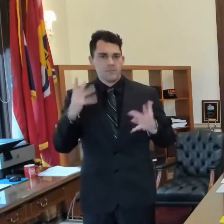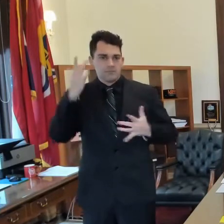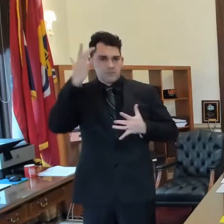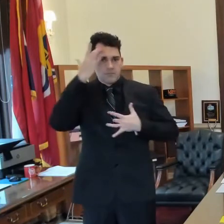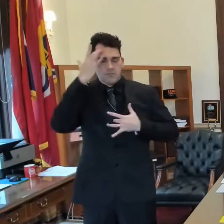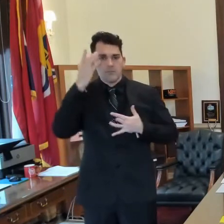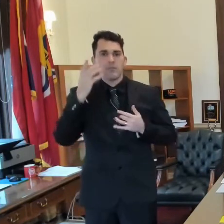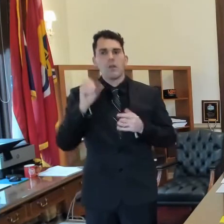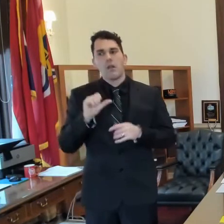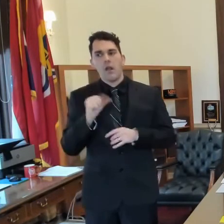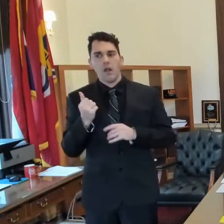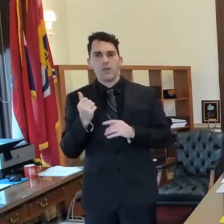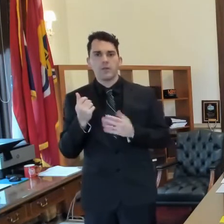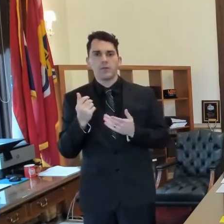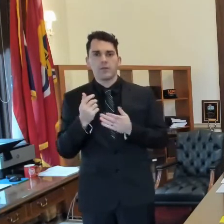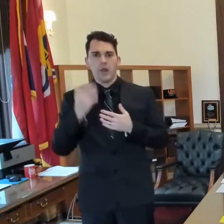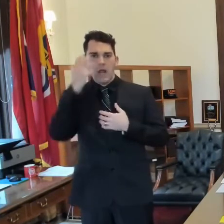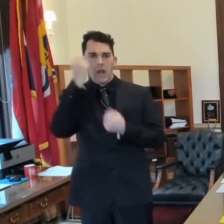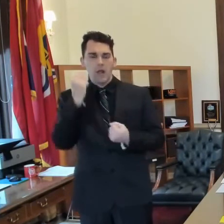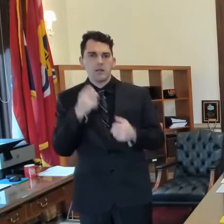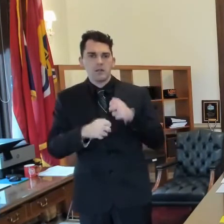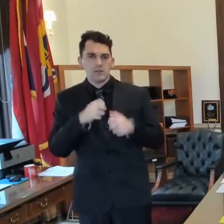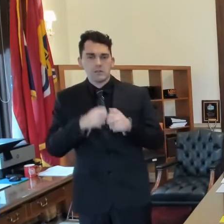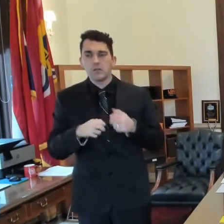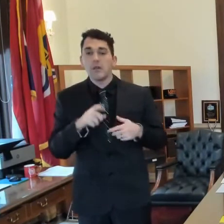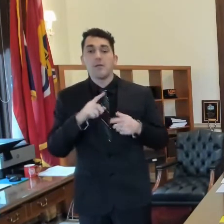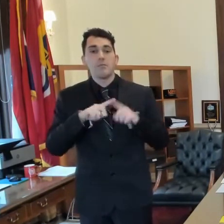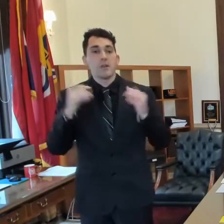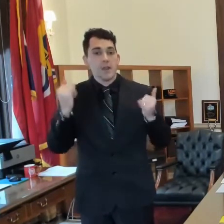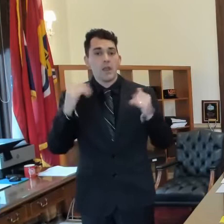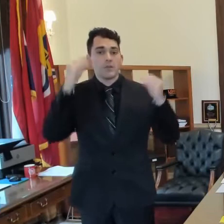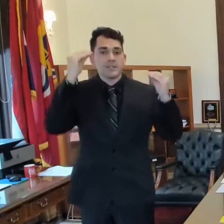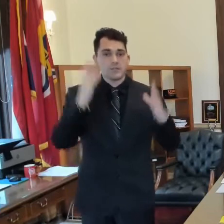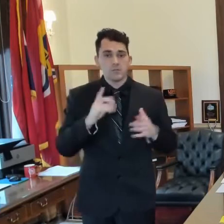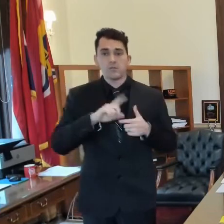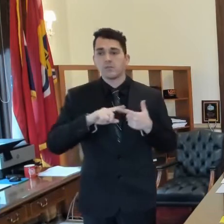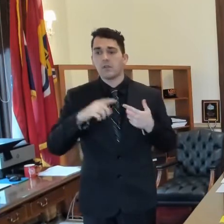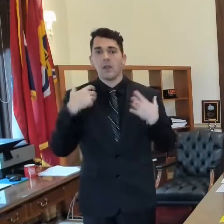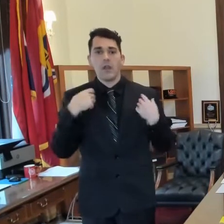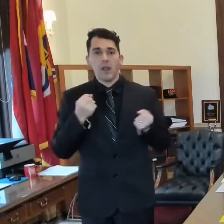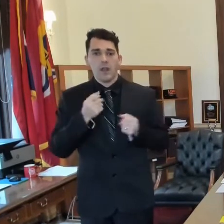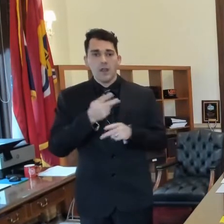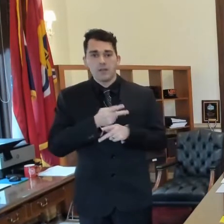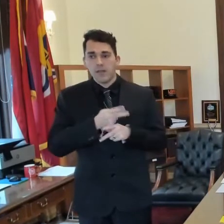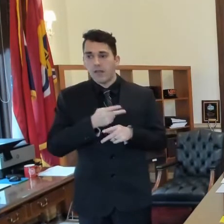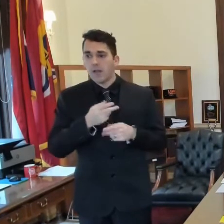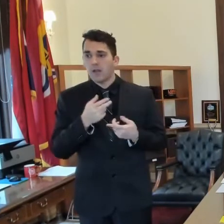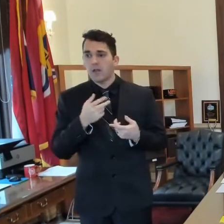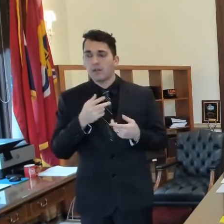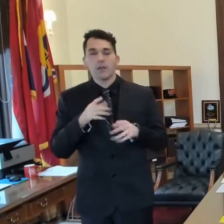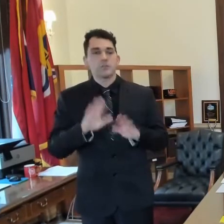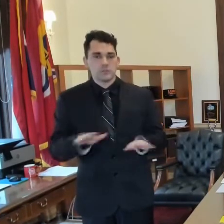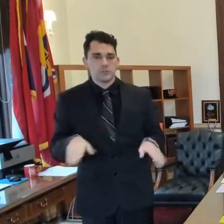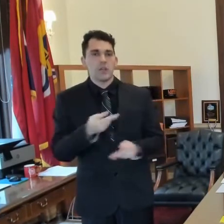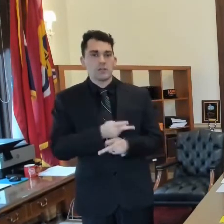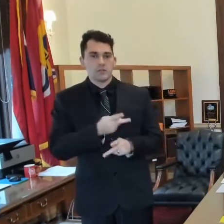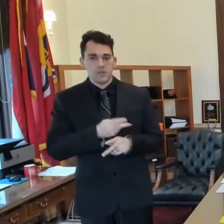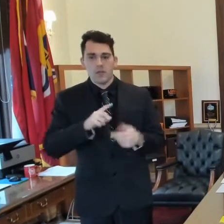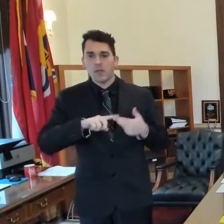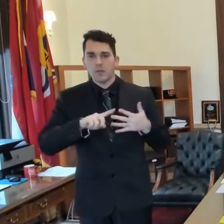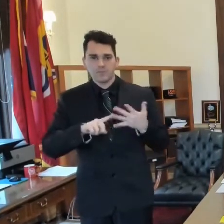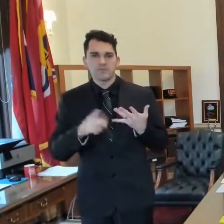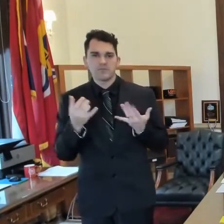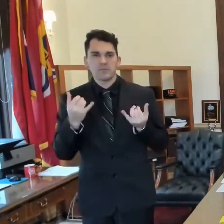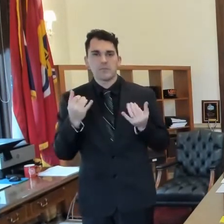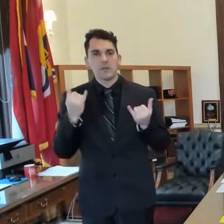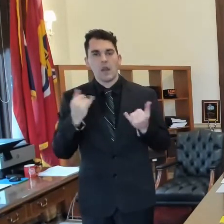food, people who work in the food industry, they are also eligible now to sign up for an appointment. We